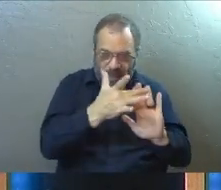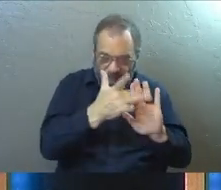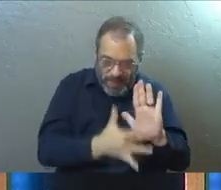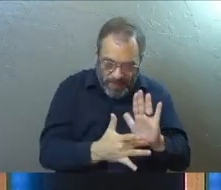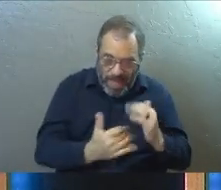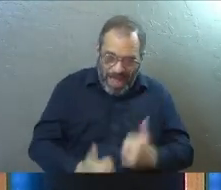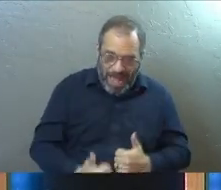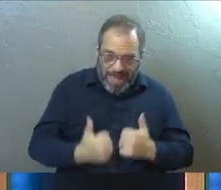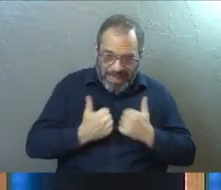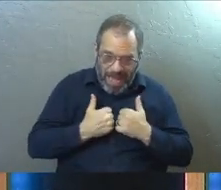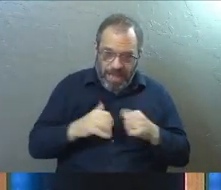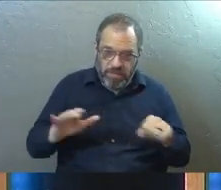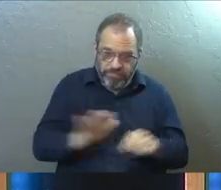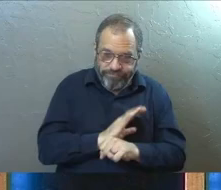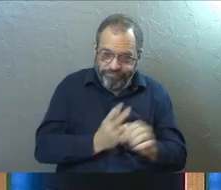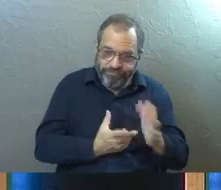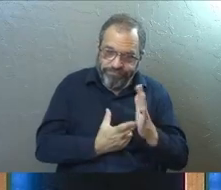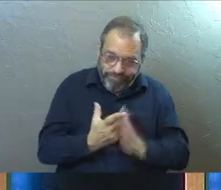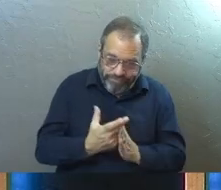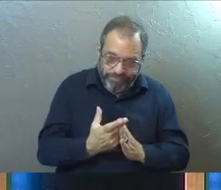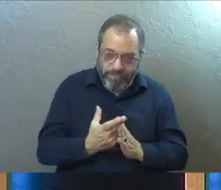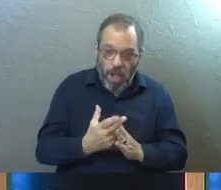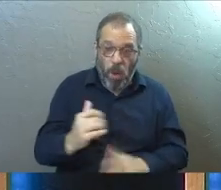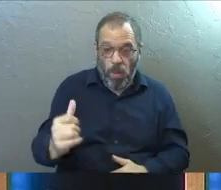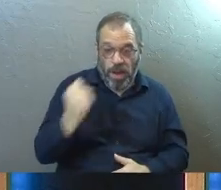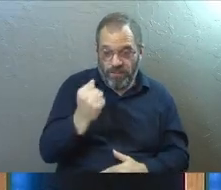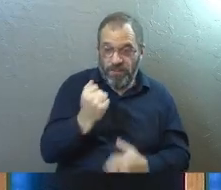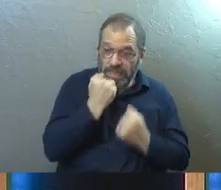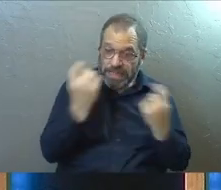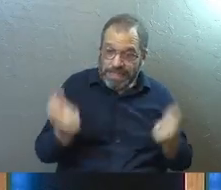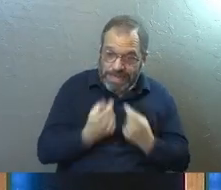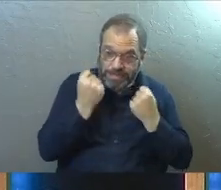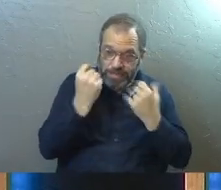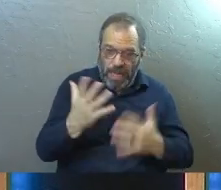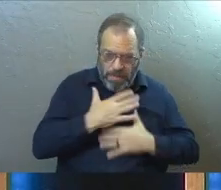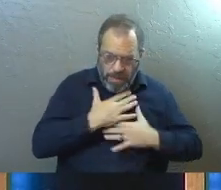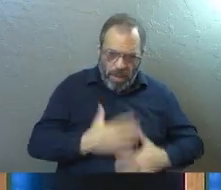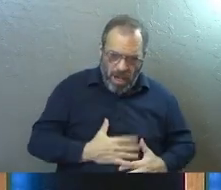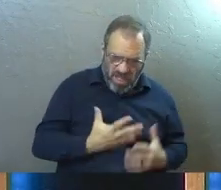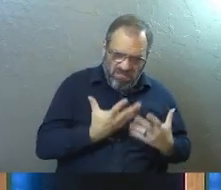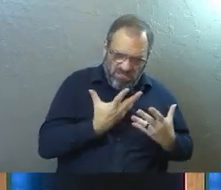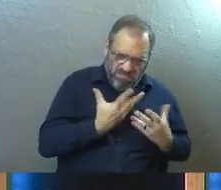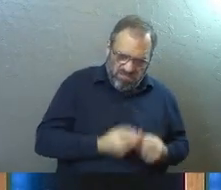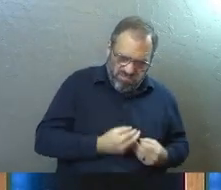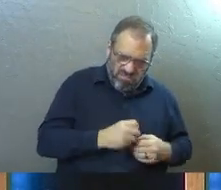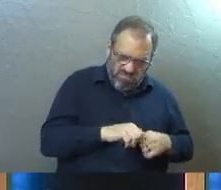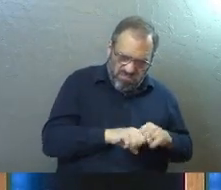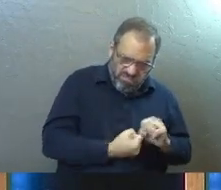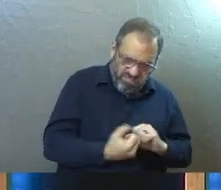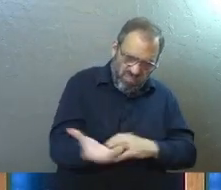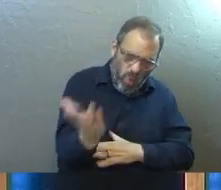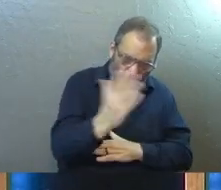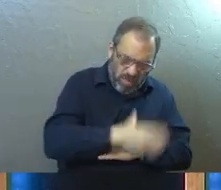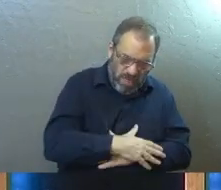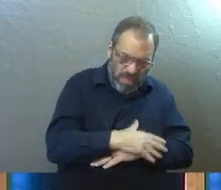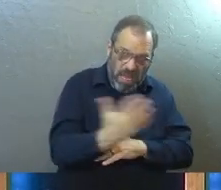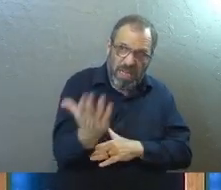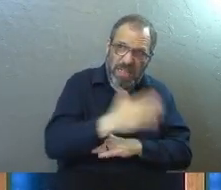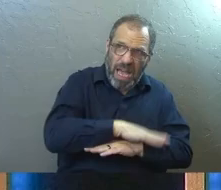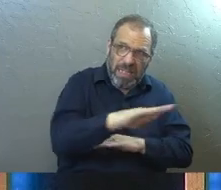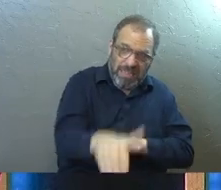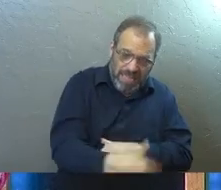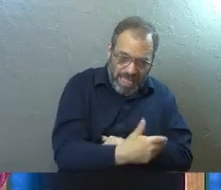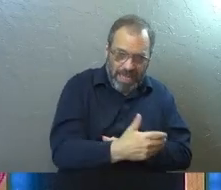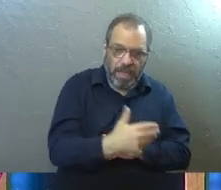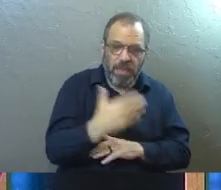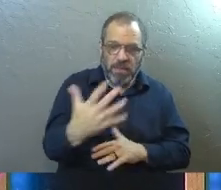whose lives are lived in complete honesty. When I refused to confess my sins, my body wasted away and I groaned all day long. Day and night, your hand